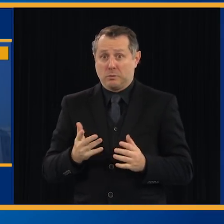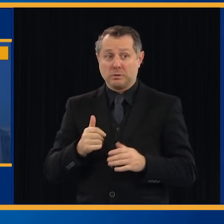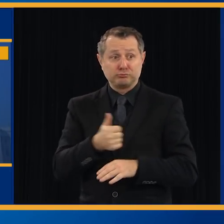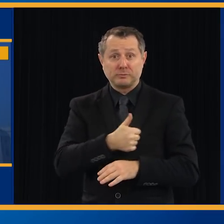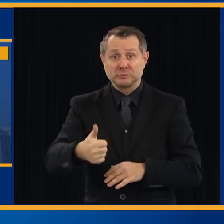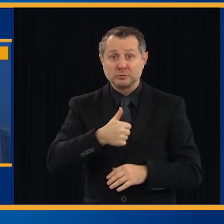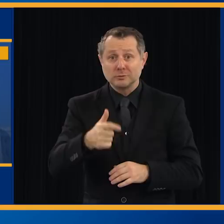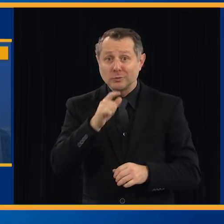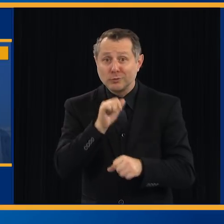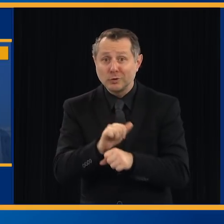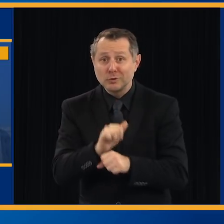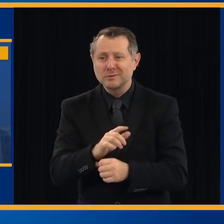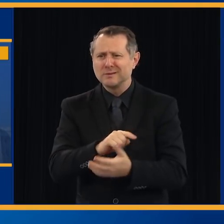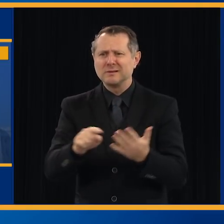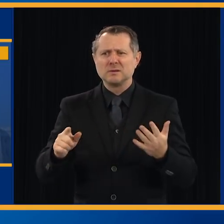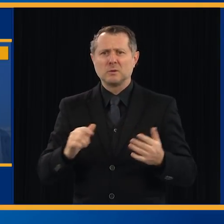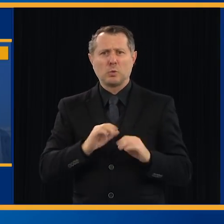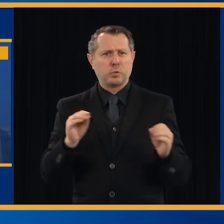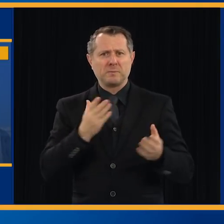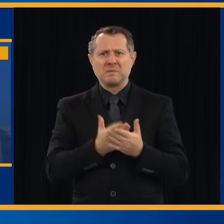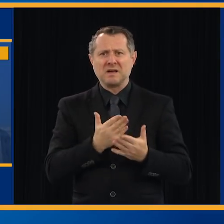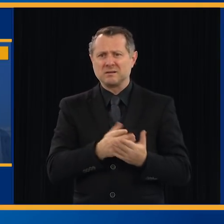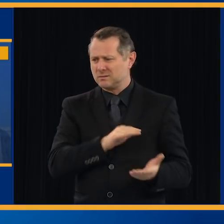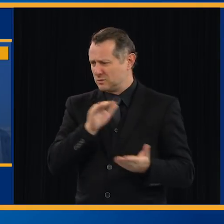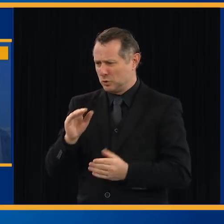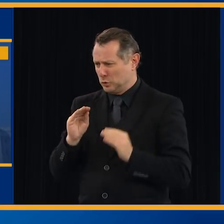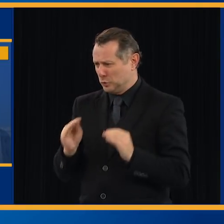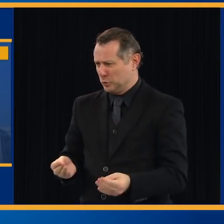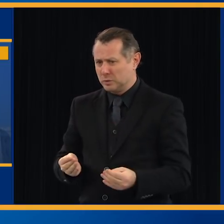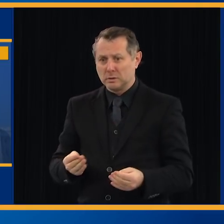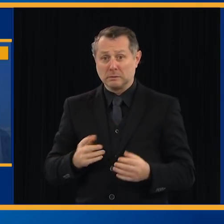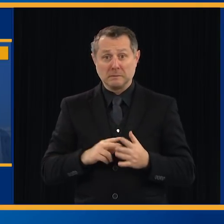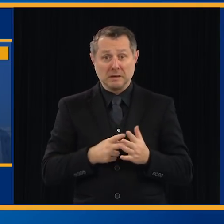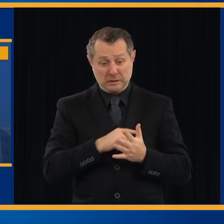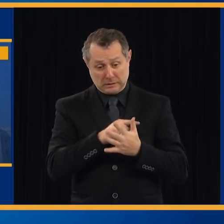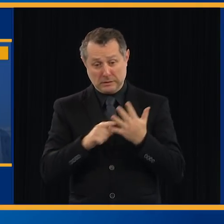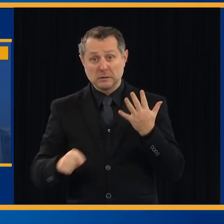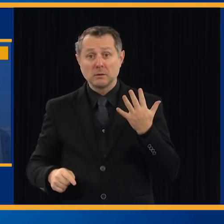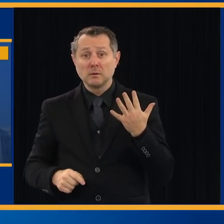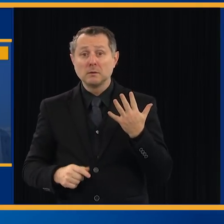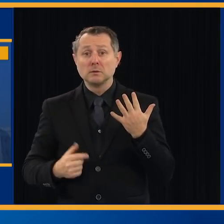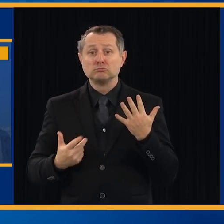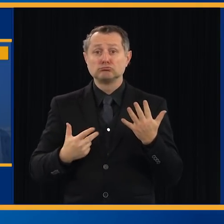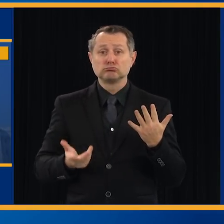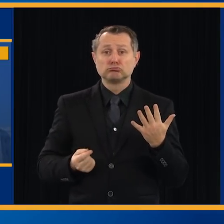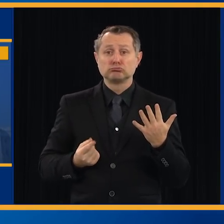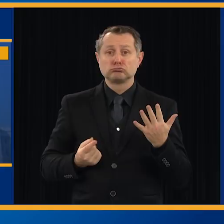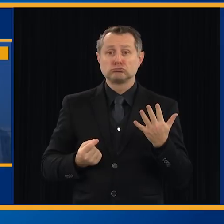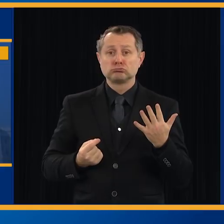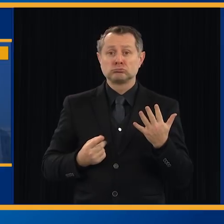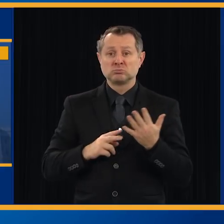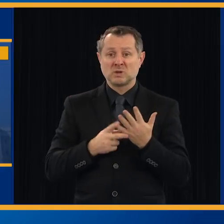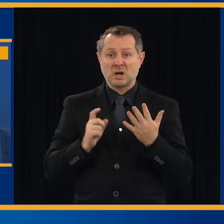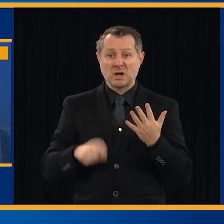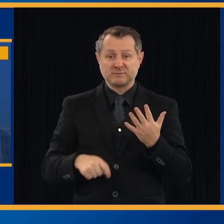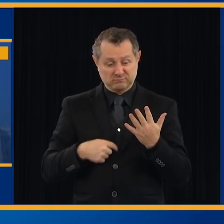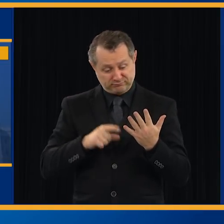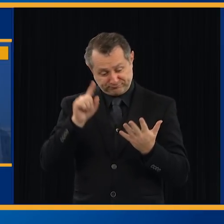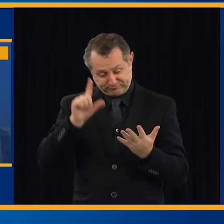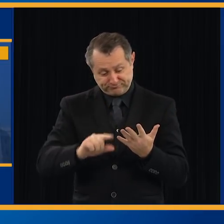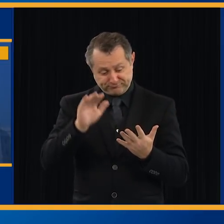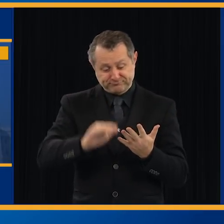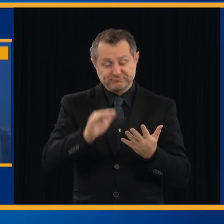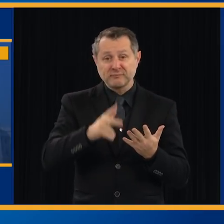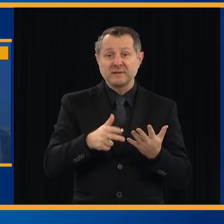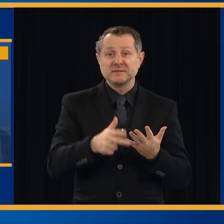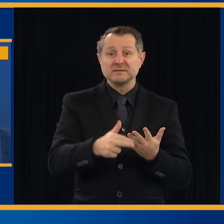you starve state and local government, all that means is we have to turn around and reduce funding to the people who